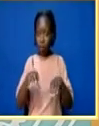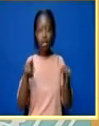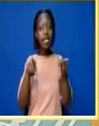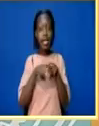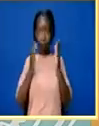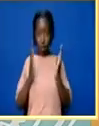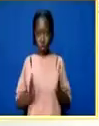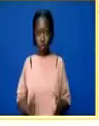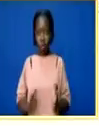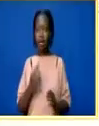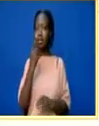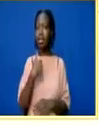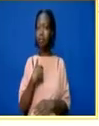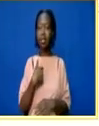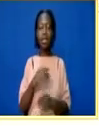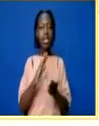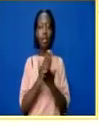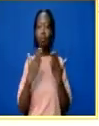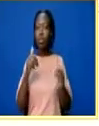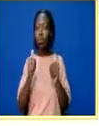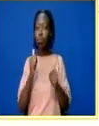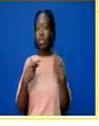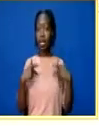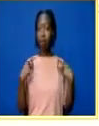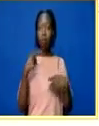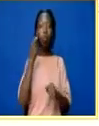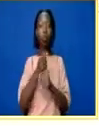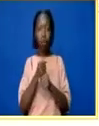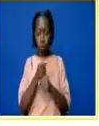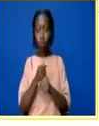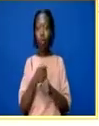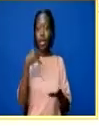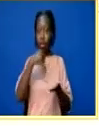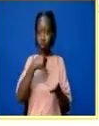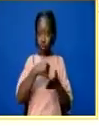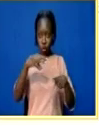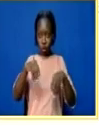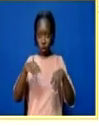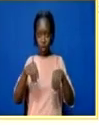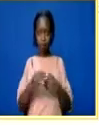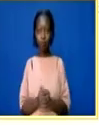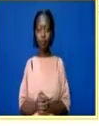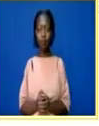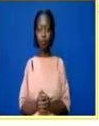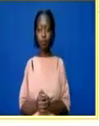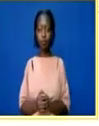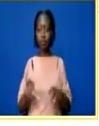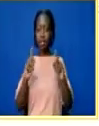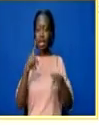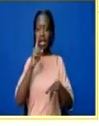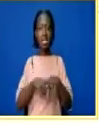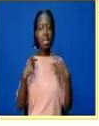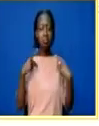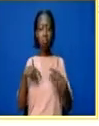human. Tell me, what are some of the things humans do involving soil? Well, we walk on the ground, so